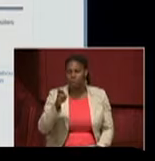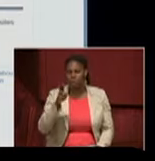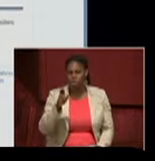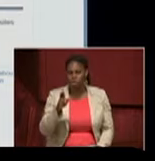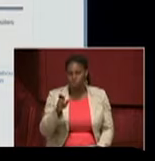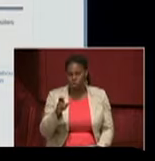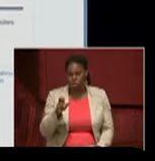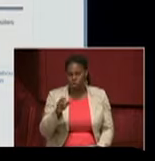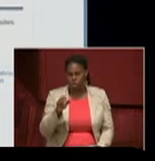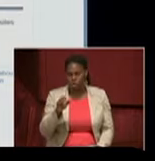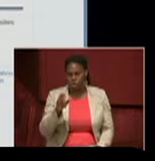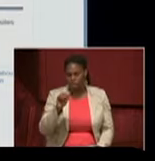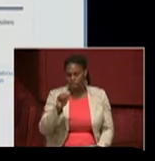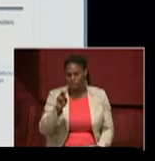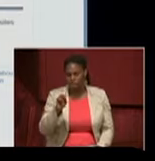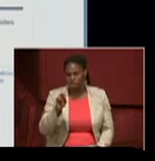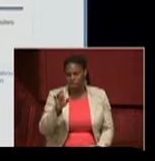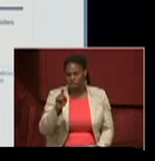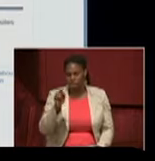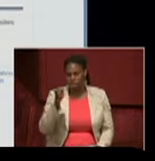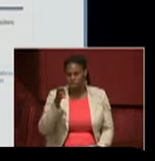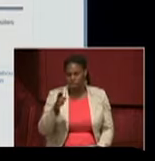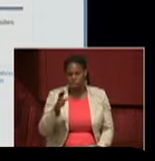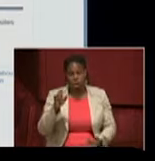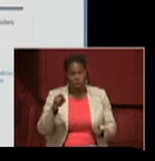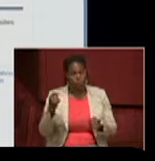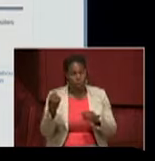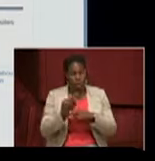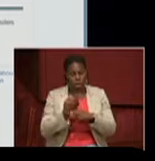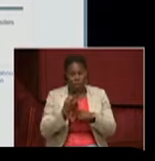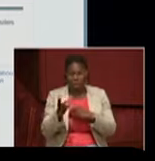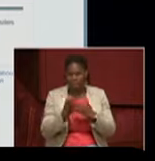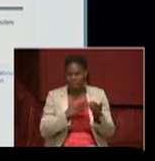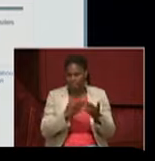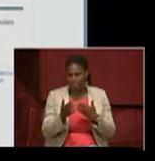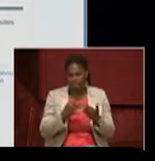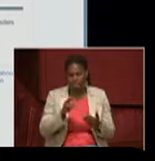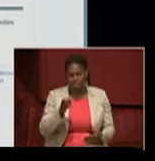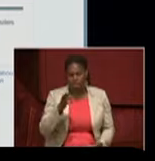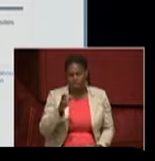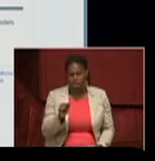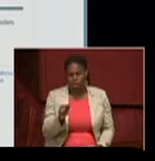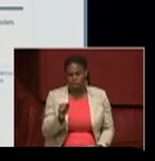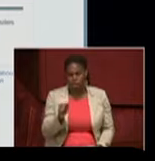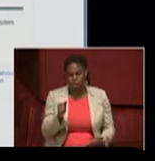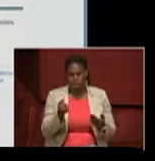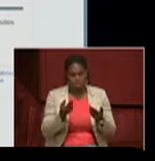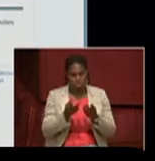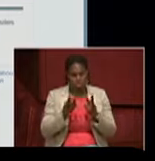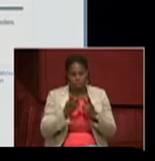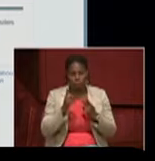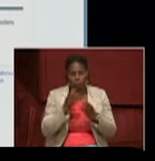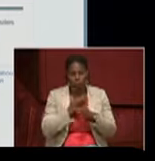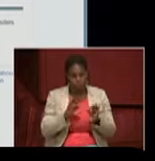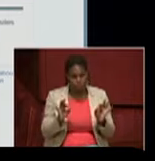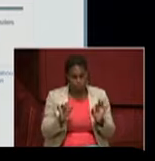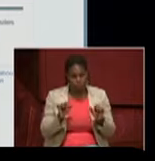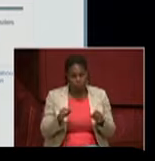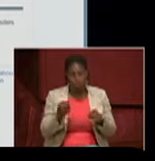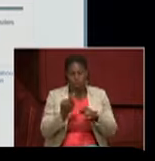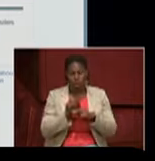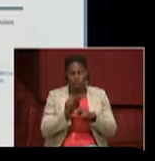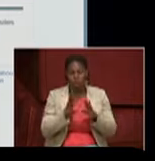3 genealogy databases that you can use at any NARA facility for free. Of course, you can also use the Family